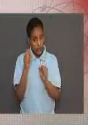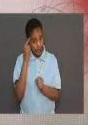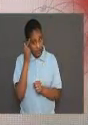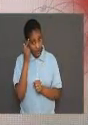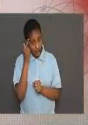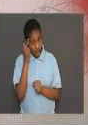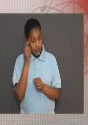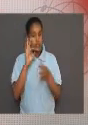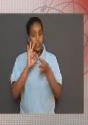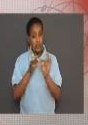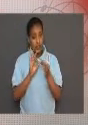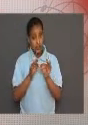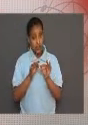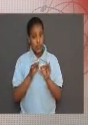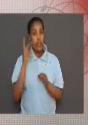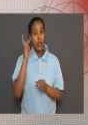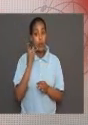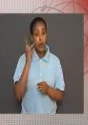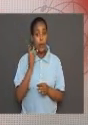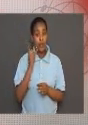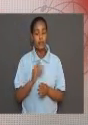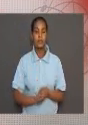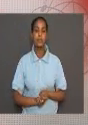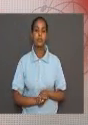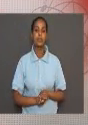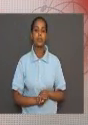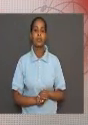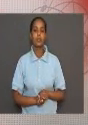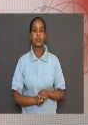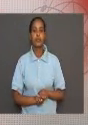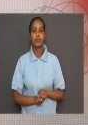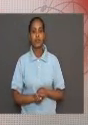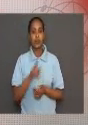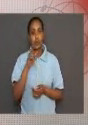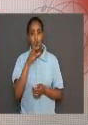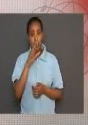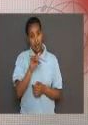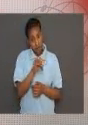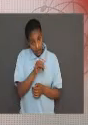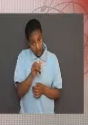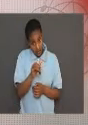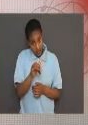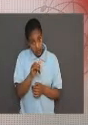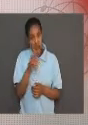Welcome back. Were you able to think of a definition of a polymer?